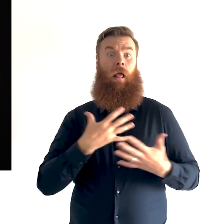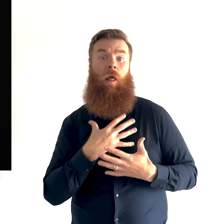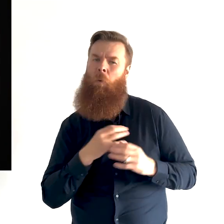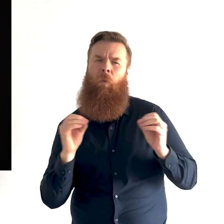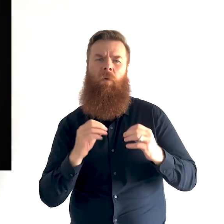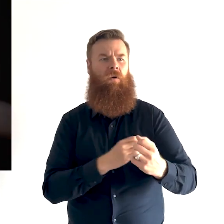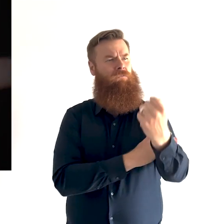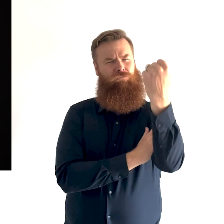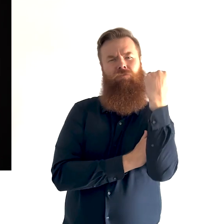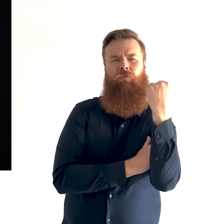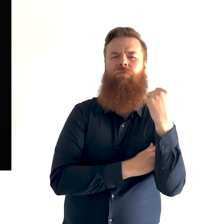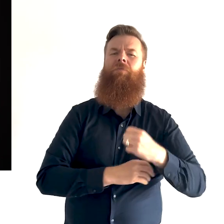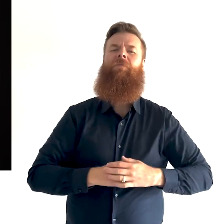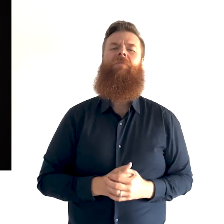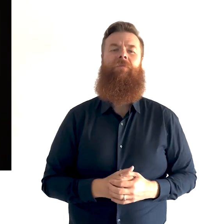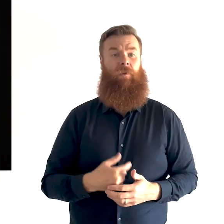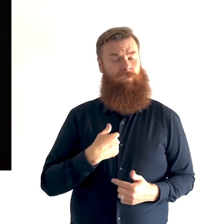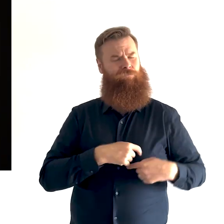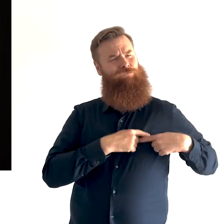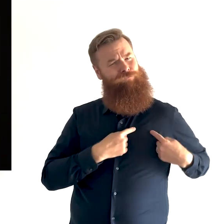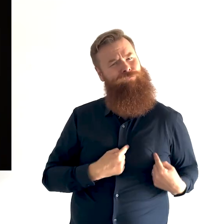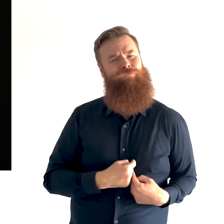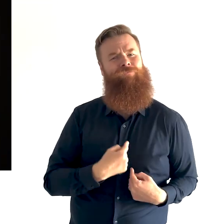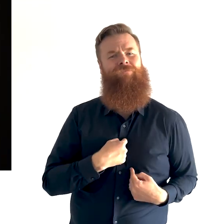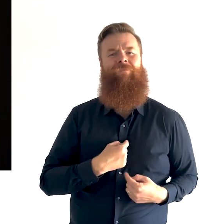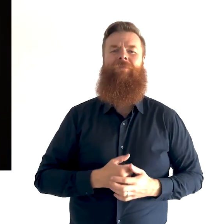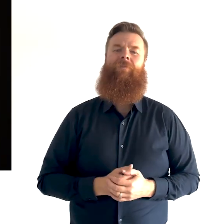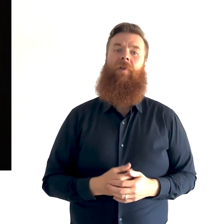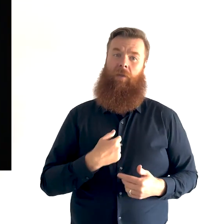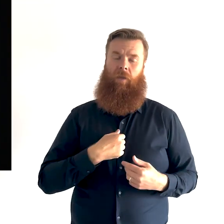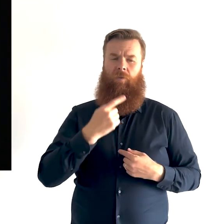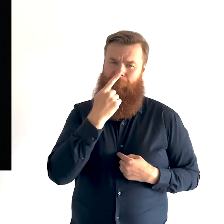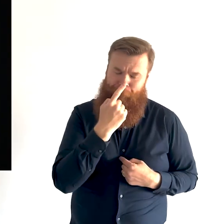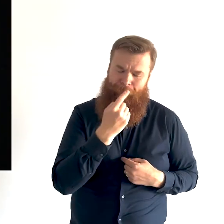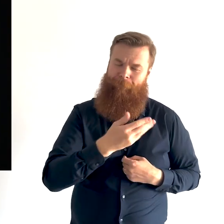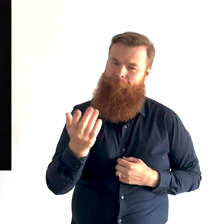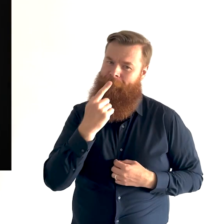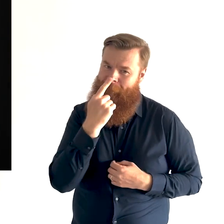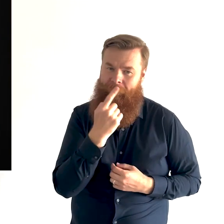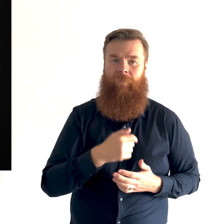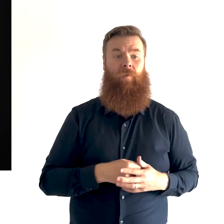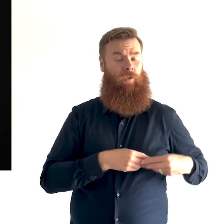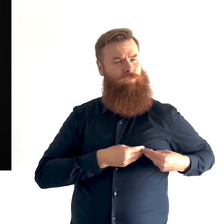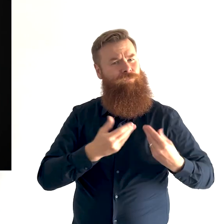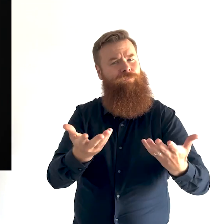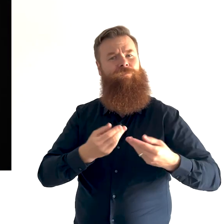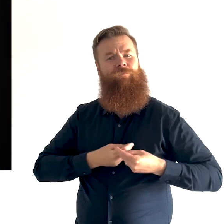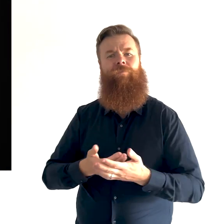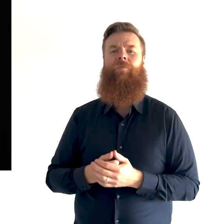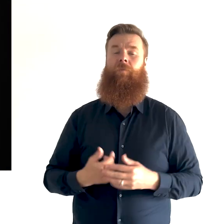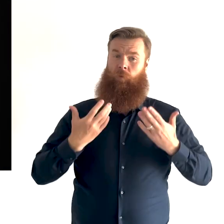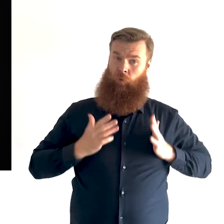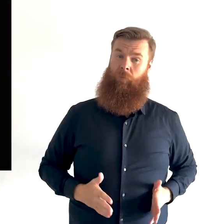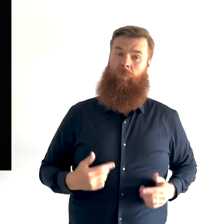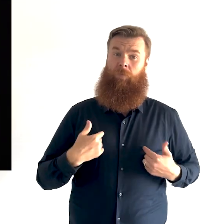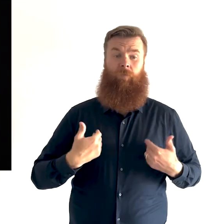Fearless. Strong. I am kind. Forgiving. Generous.